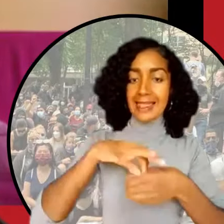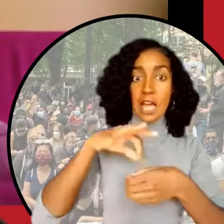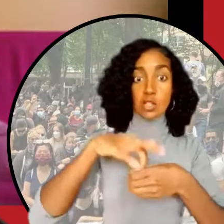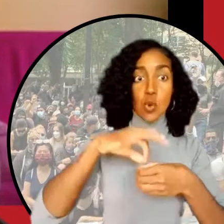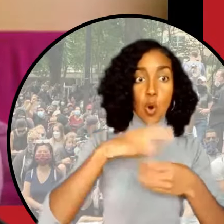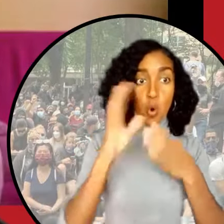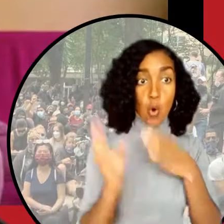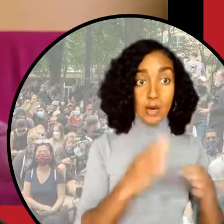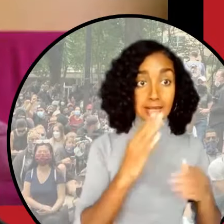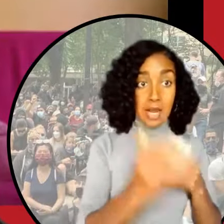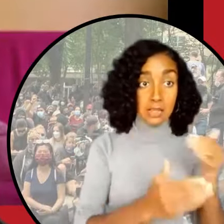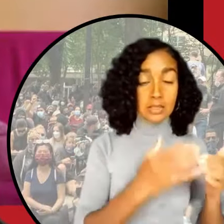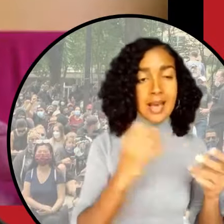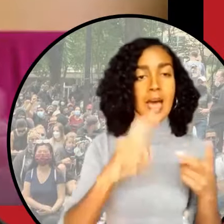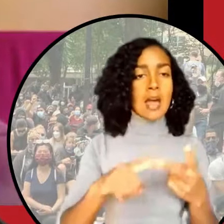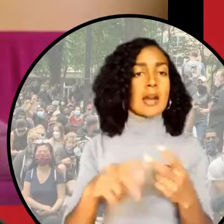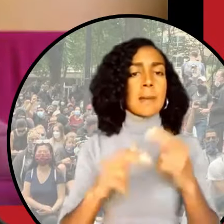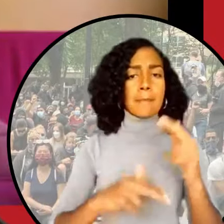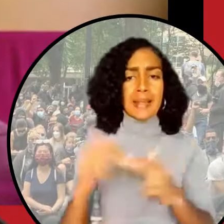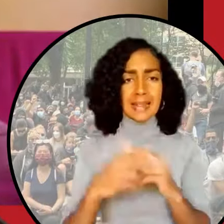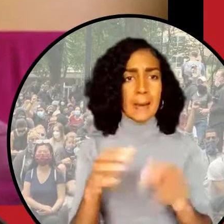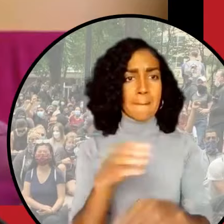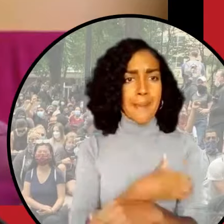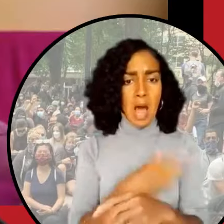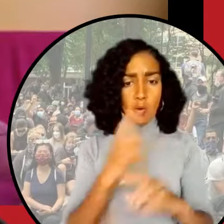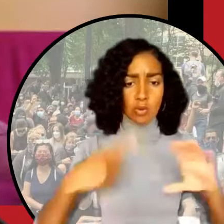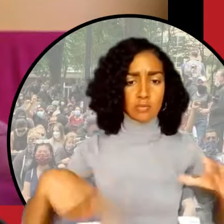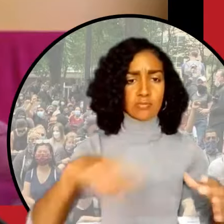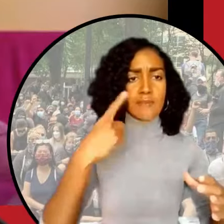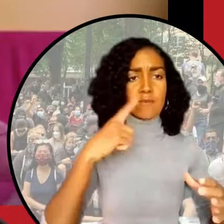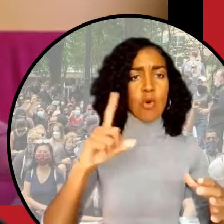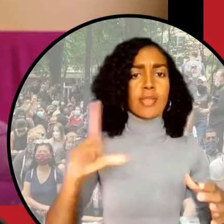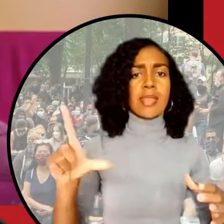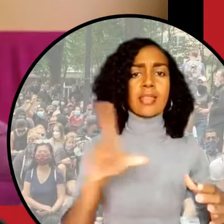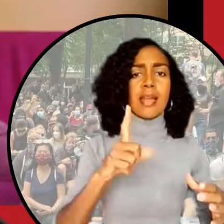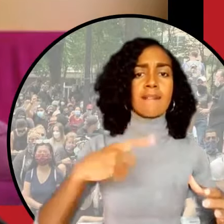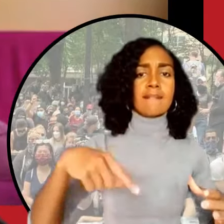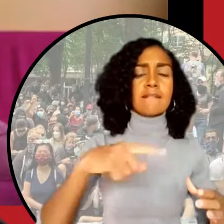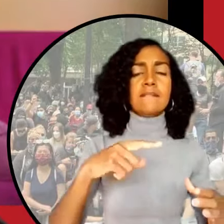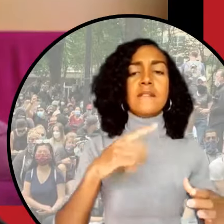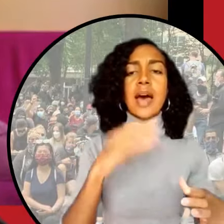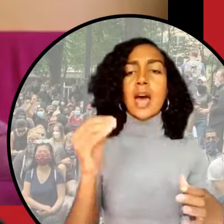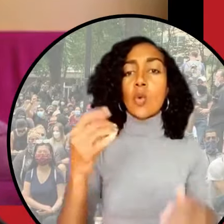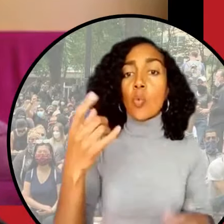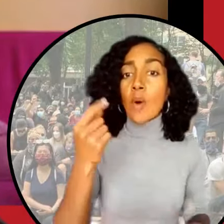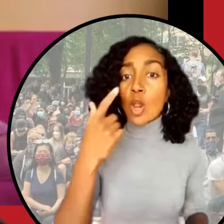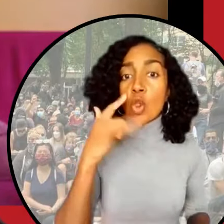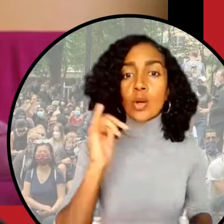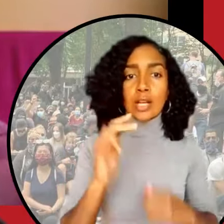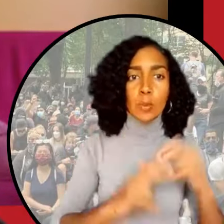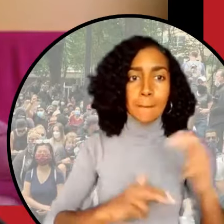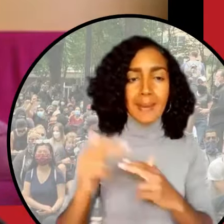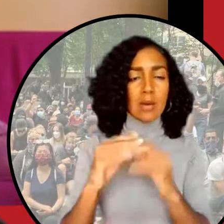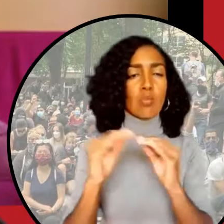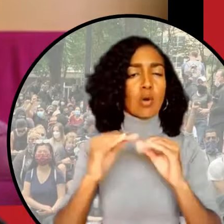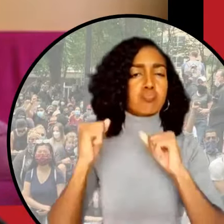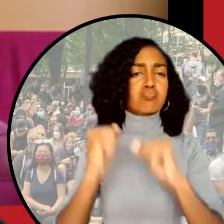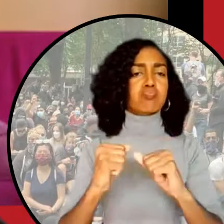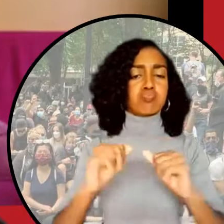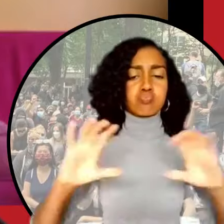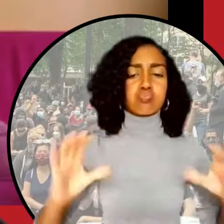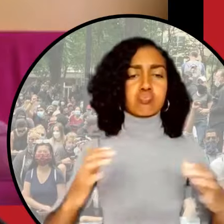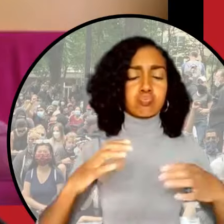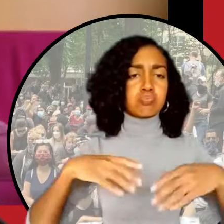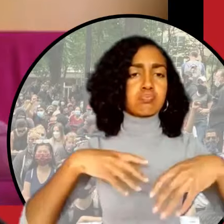power building among the left and what it looks like and how we build stronger movements. I also want to thank